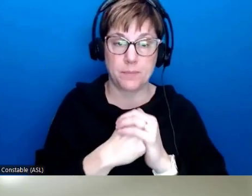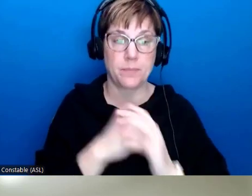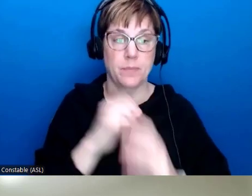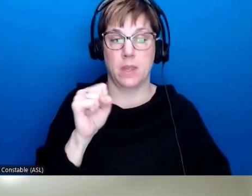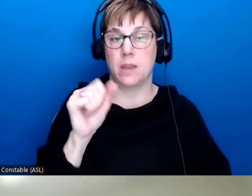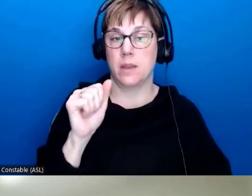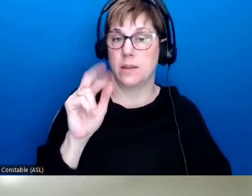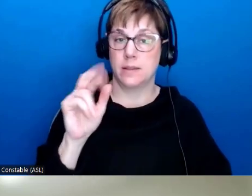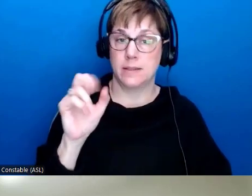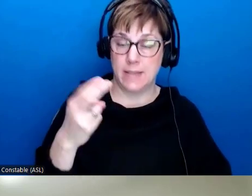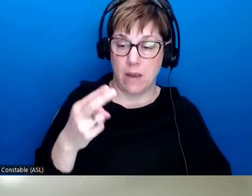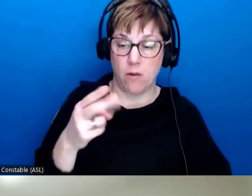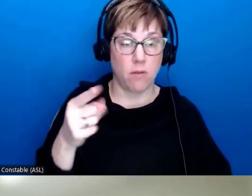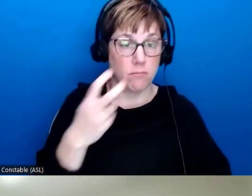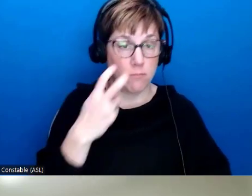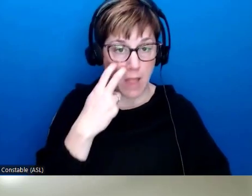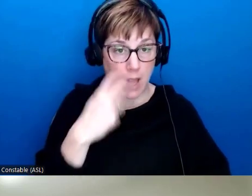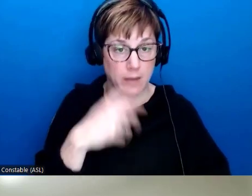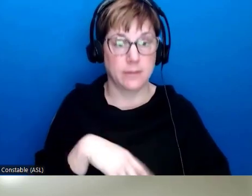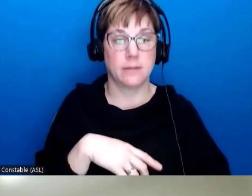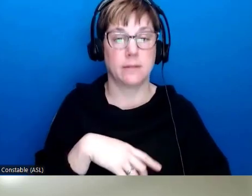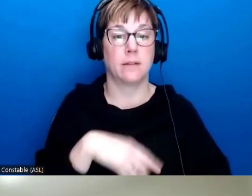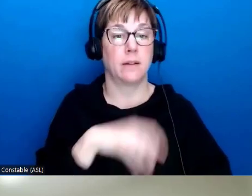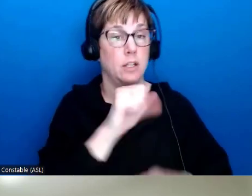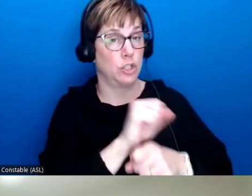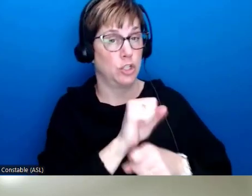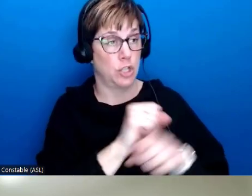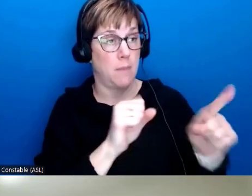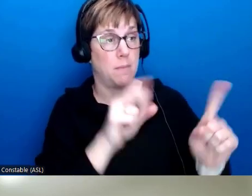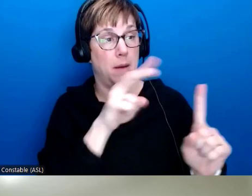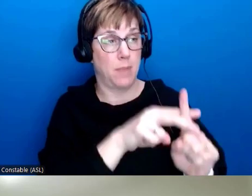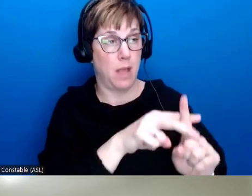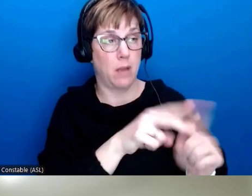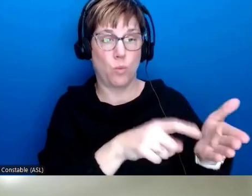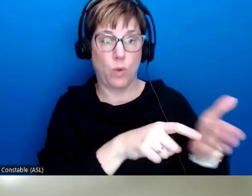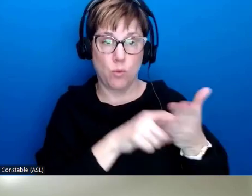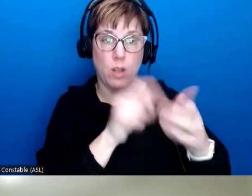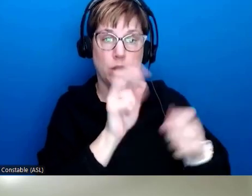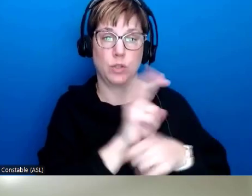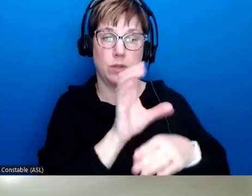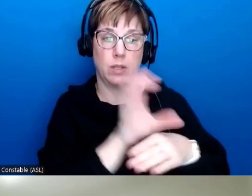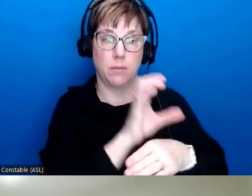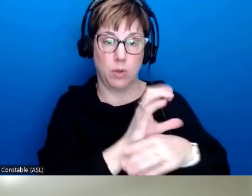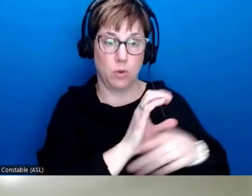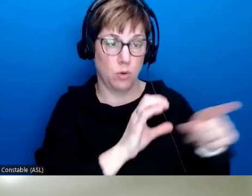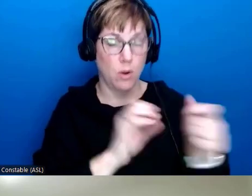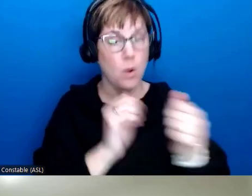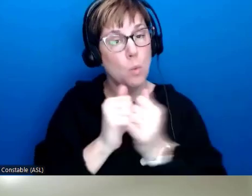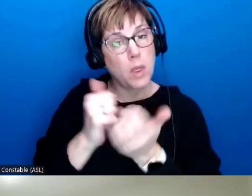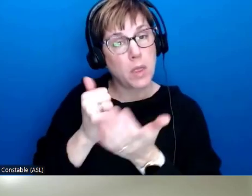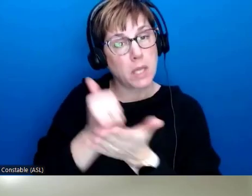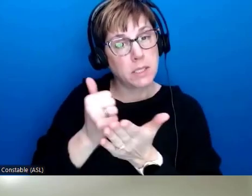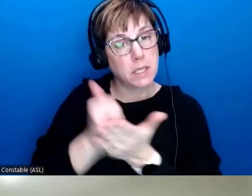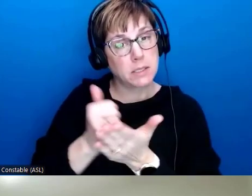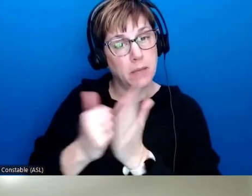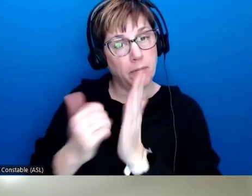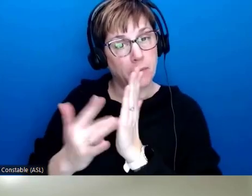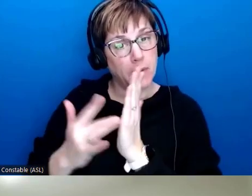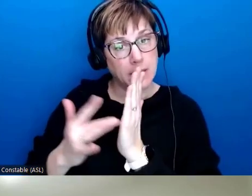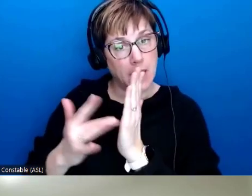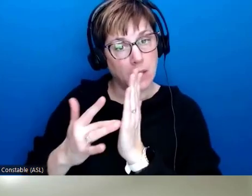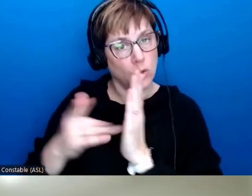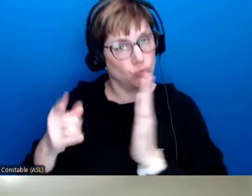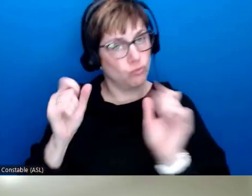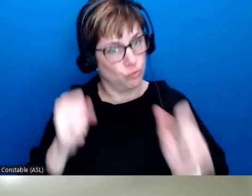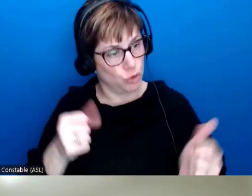Sarah. She is blind and applies for a job which requires the use of a computer. With assistive technology, Sarah can perform